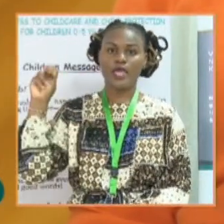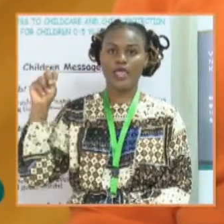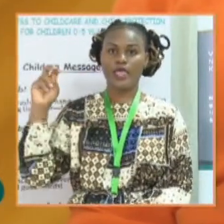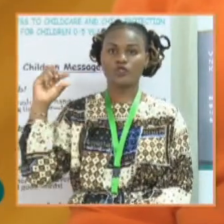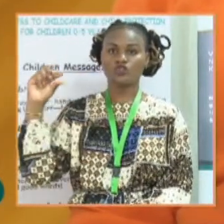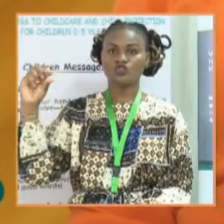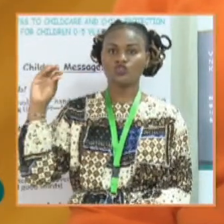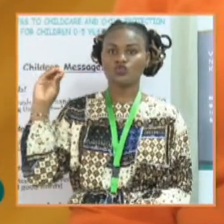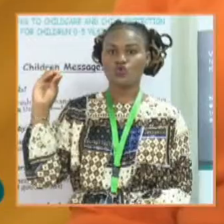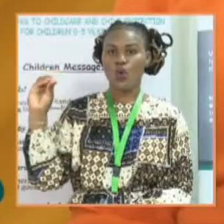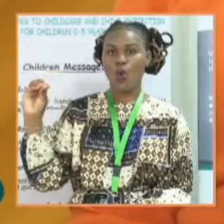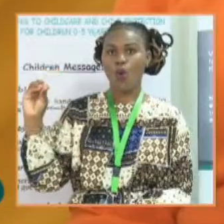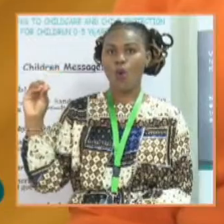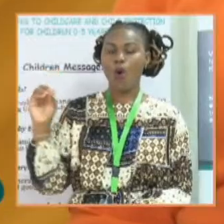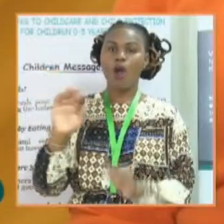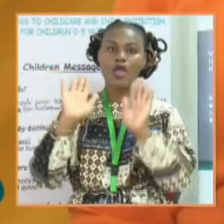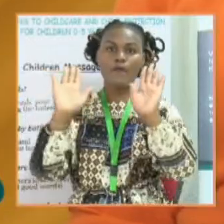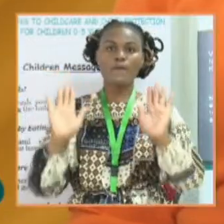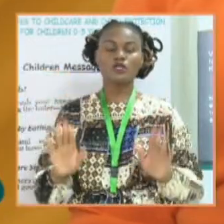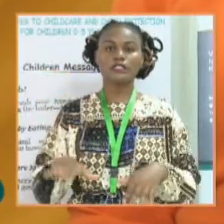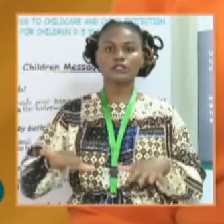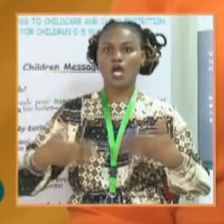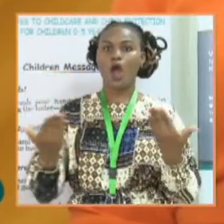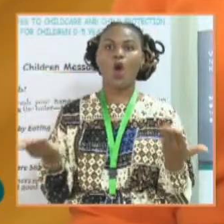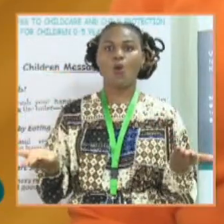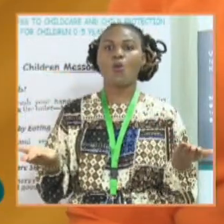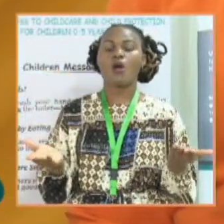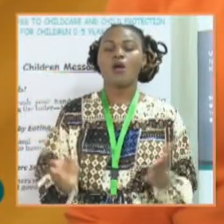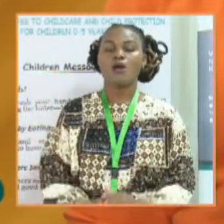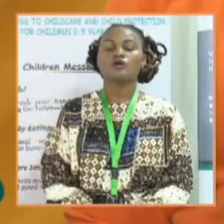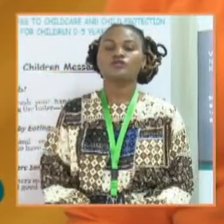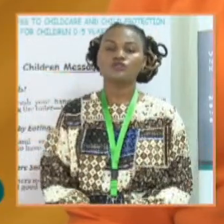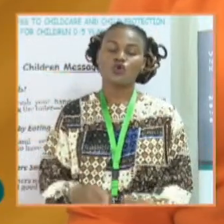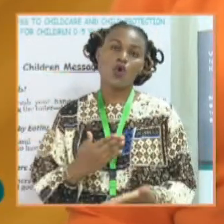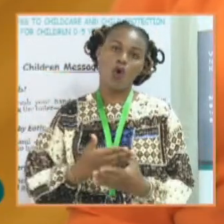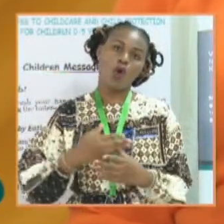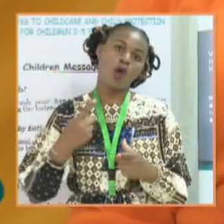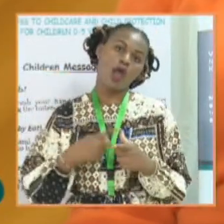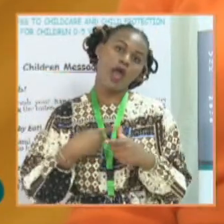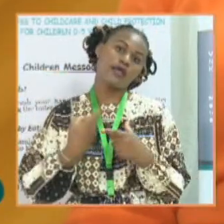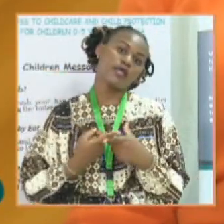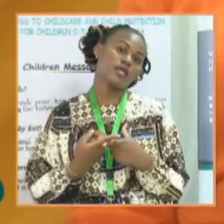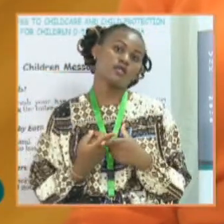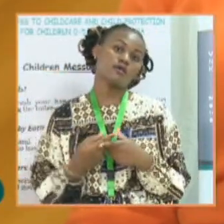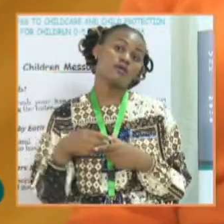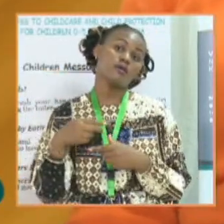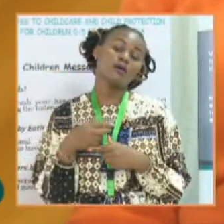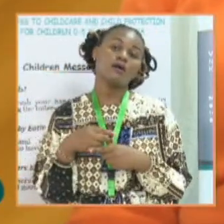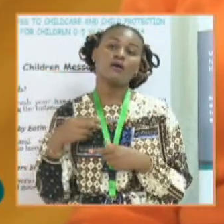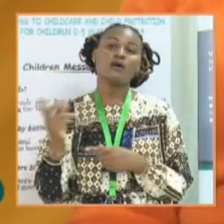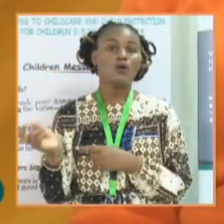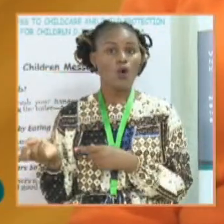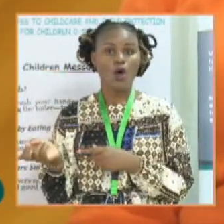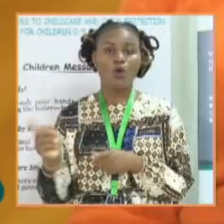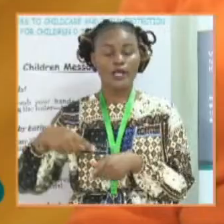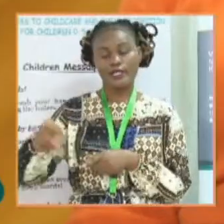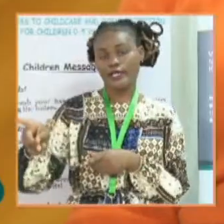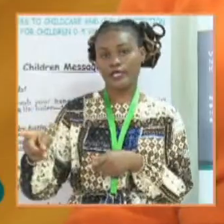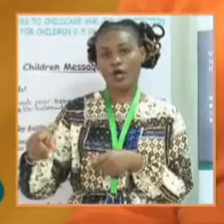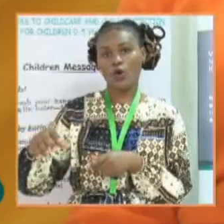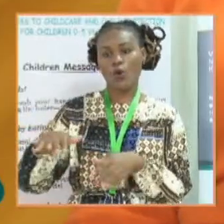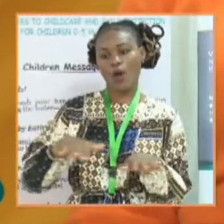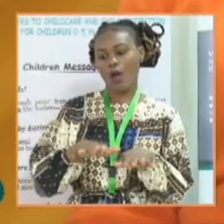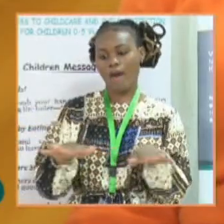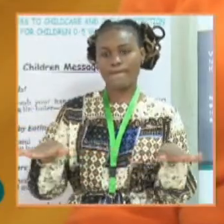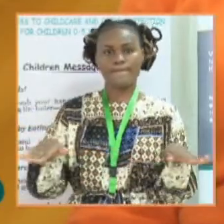our main purpose of going to the field, looking at the systems level. We didn't go to the nitty-gritties of what private sector is doing. We